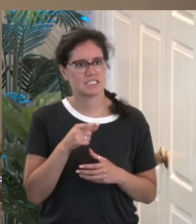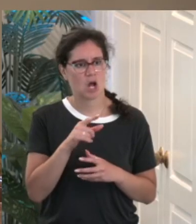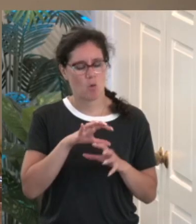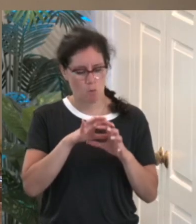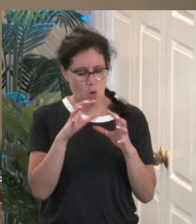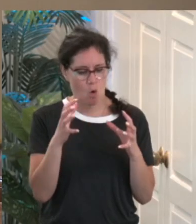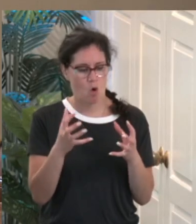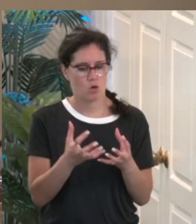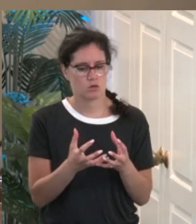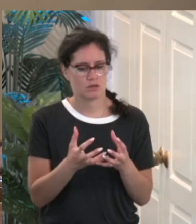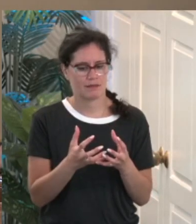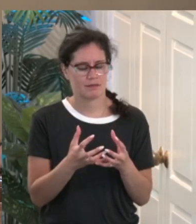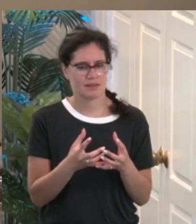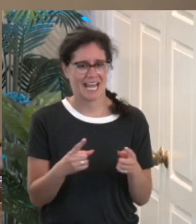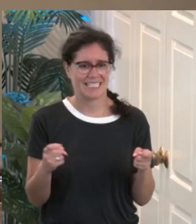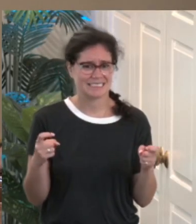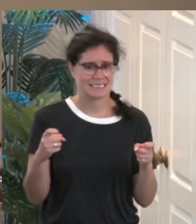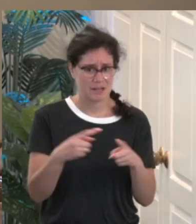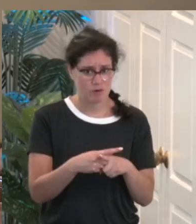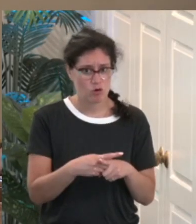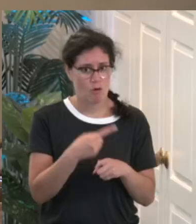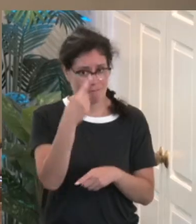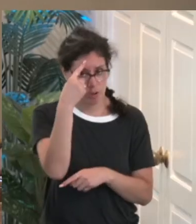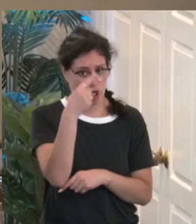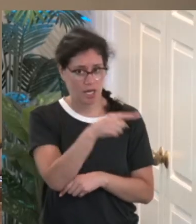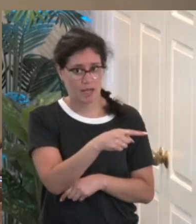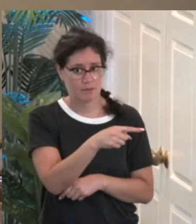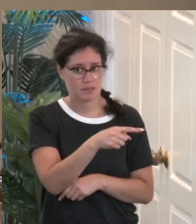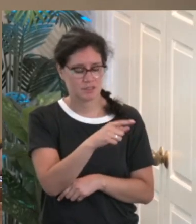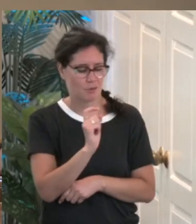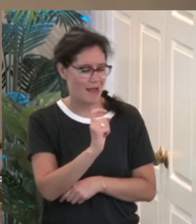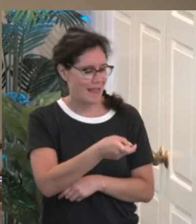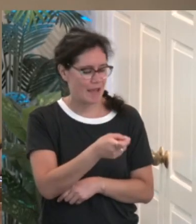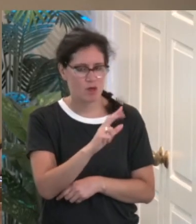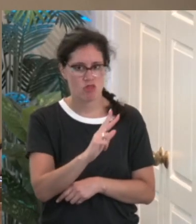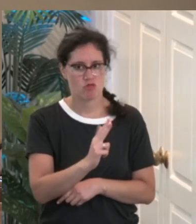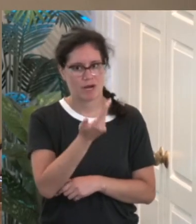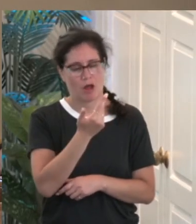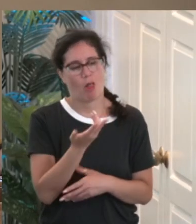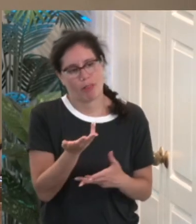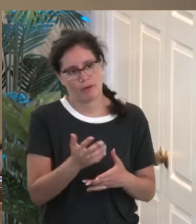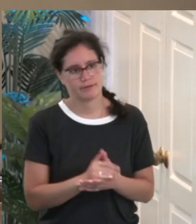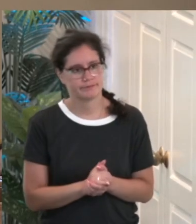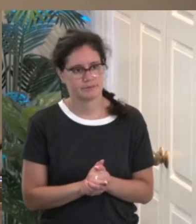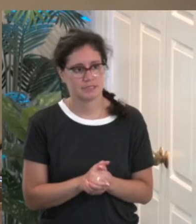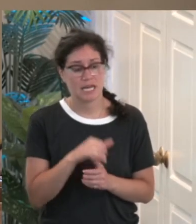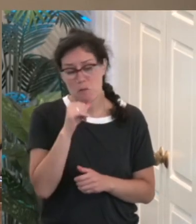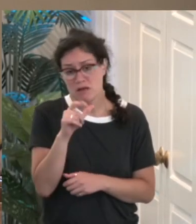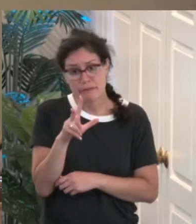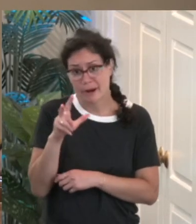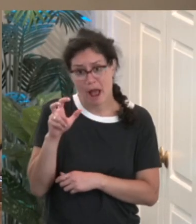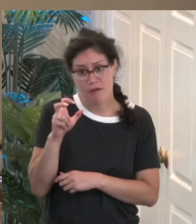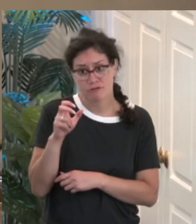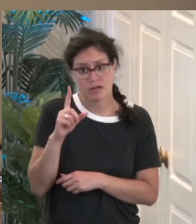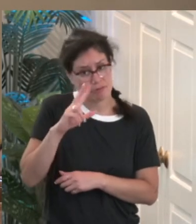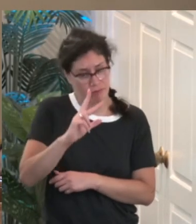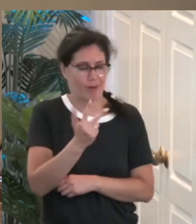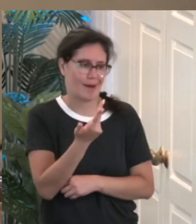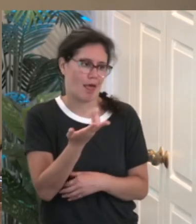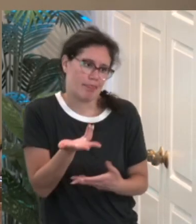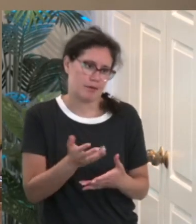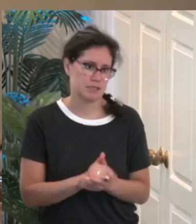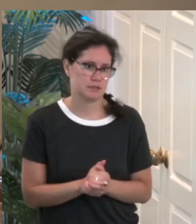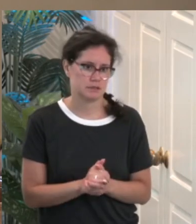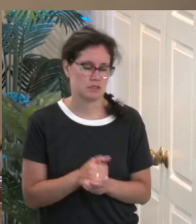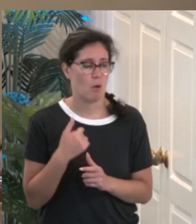world that is difficult right now for him. And so I gave him $3. That was just $3. It wasn't $300. That was $3. So